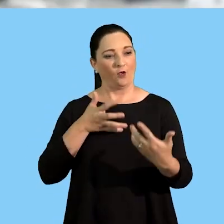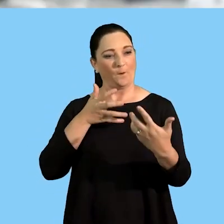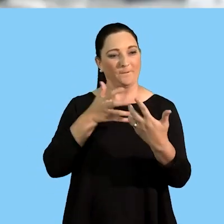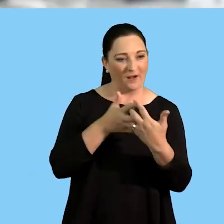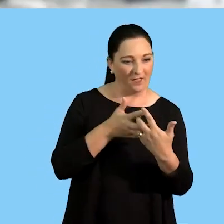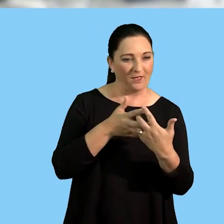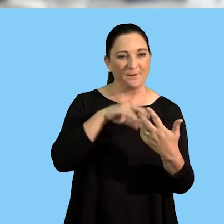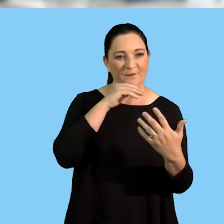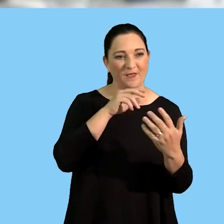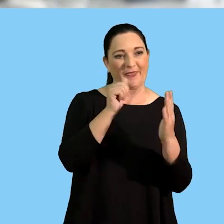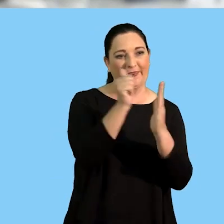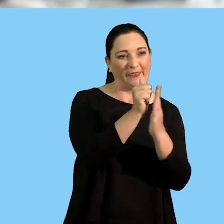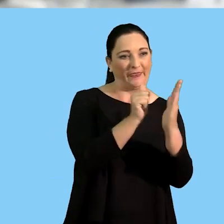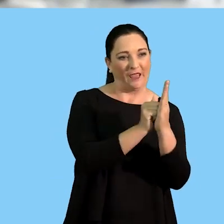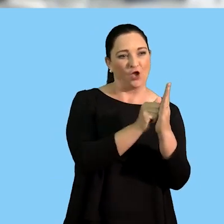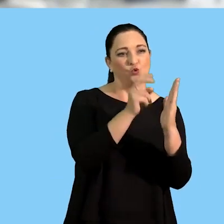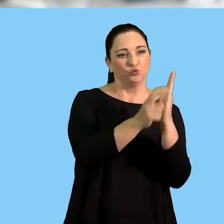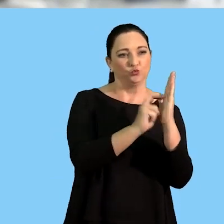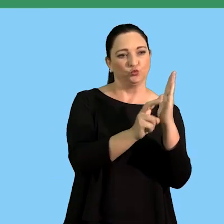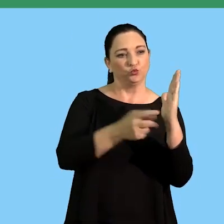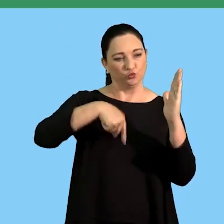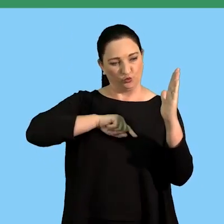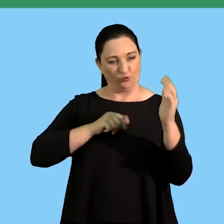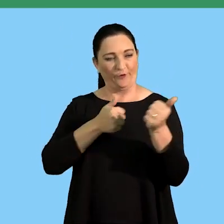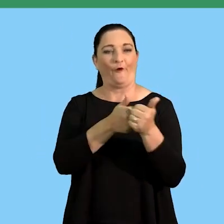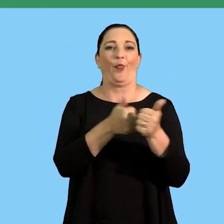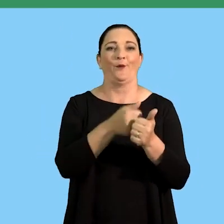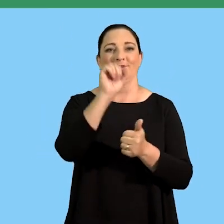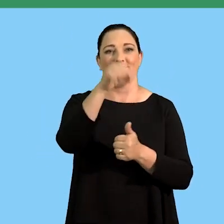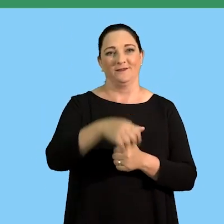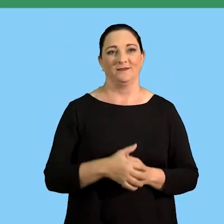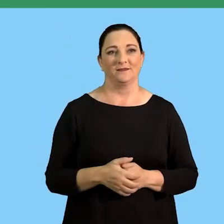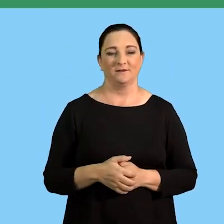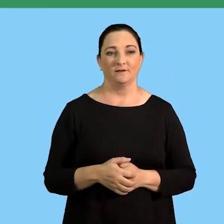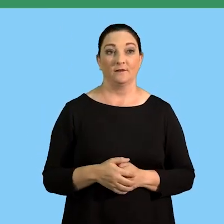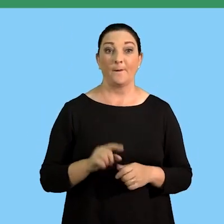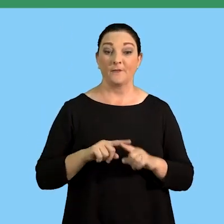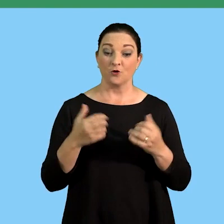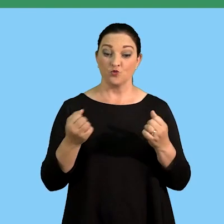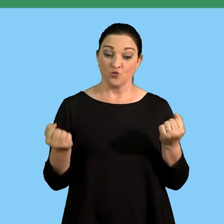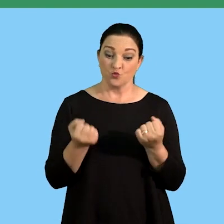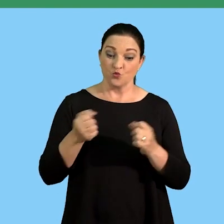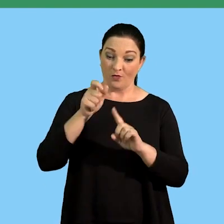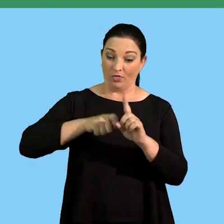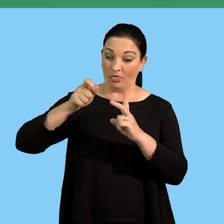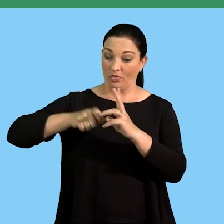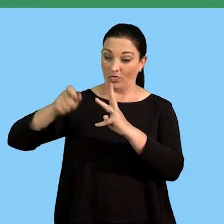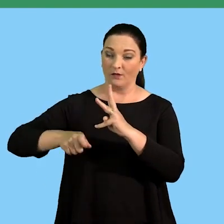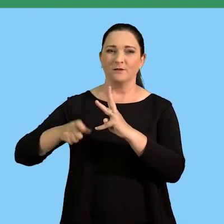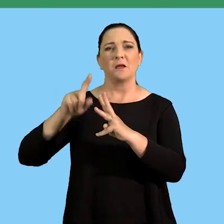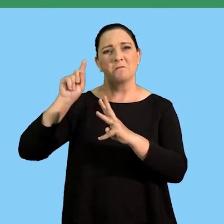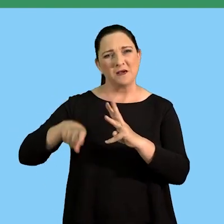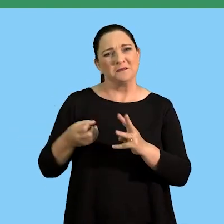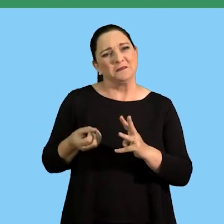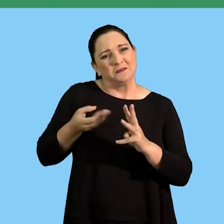that we are following the rules of the Act. It is said that we must provide our workers with protective